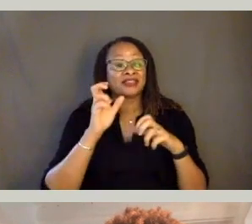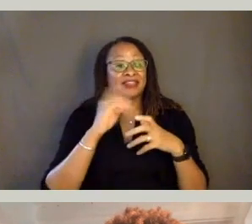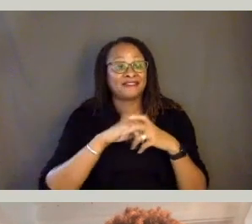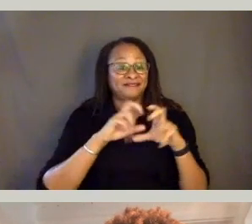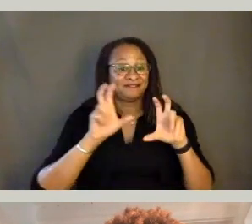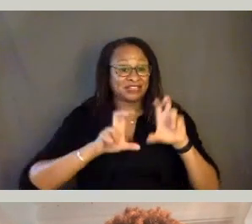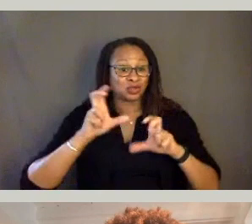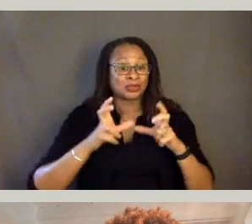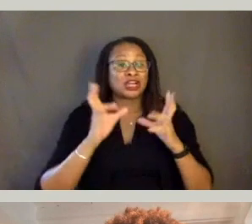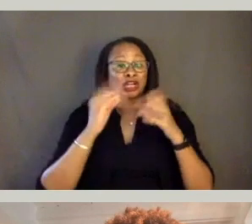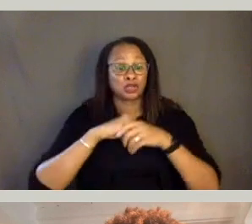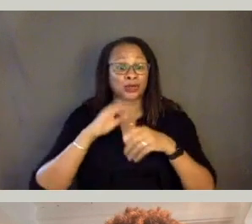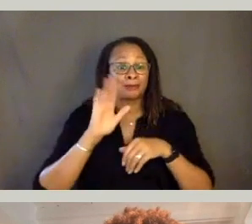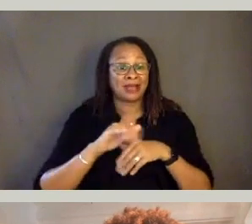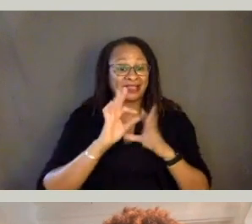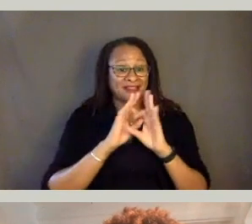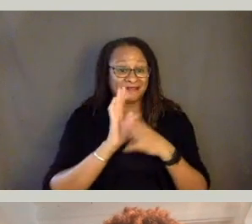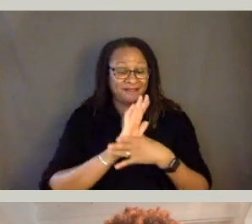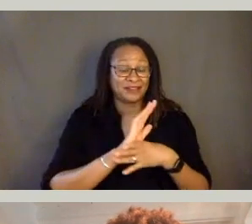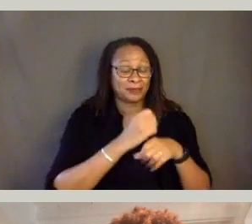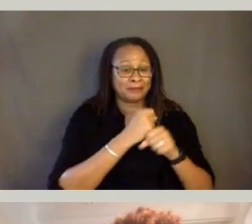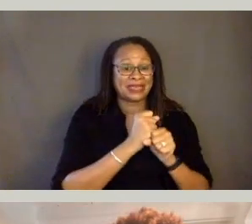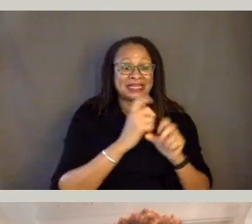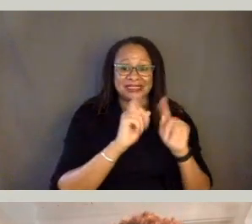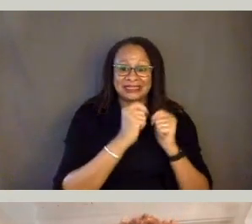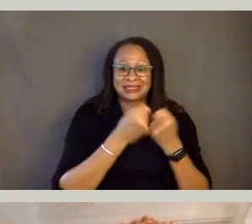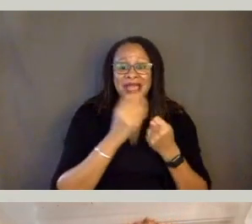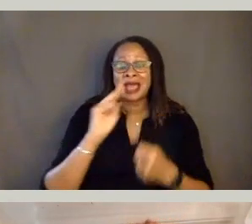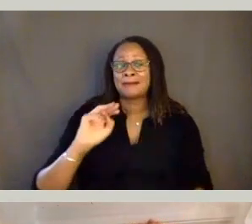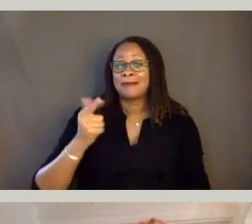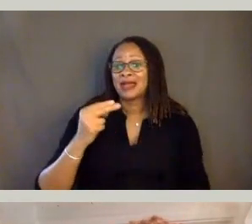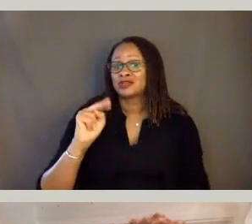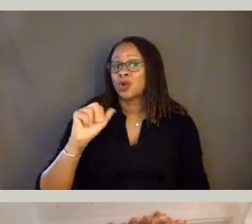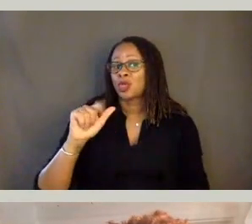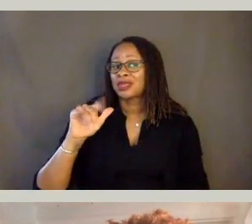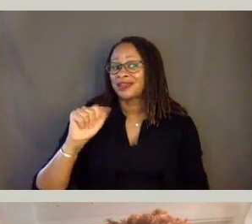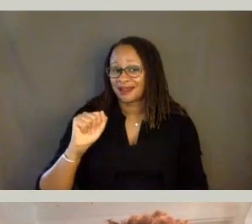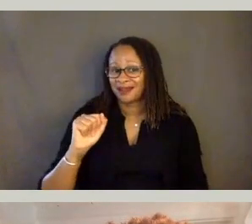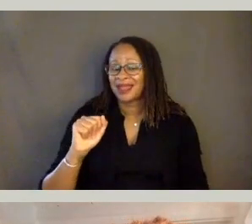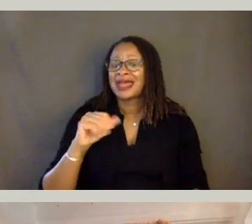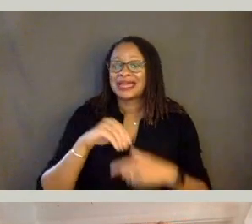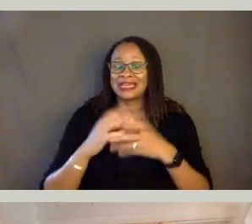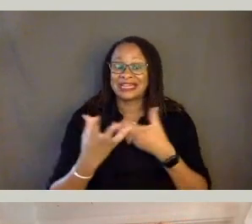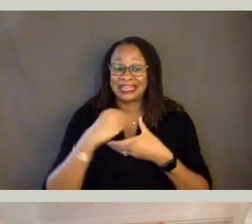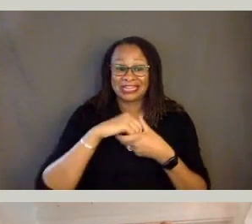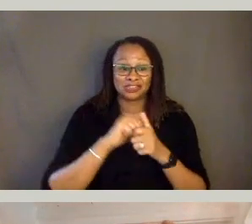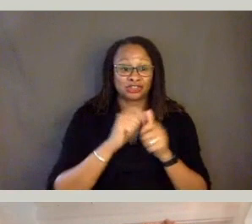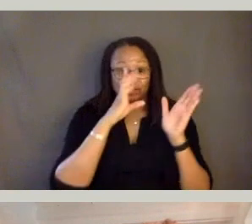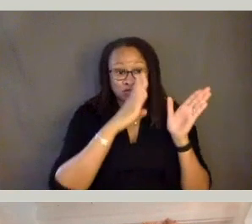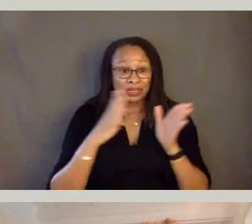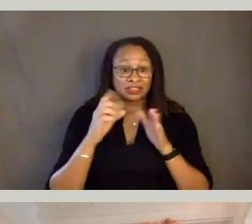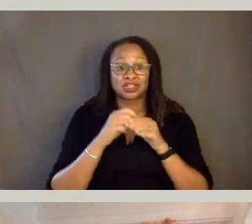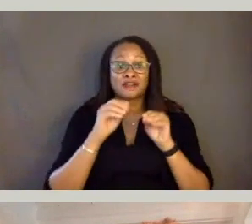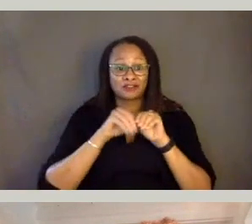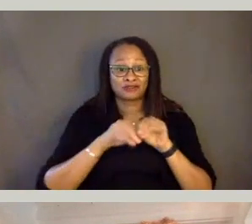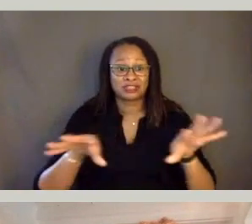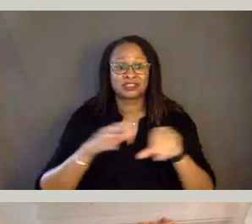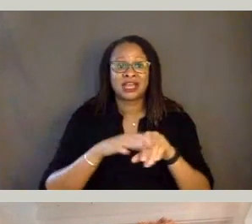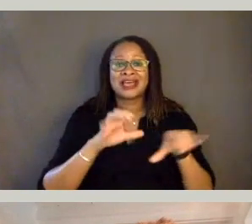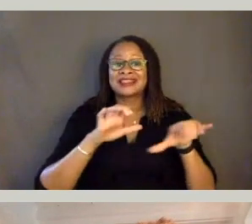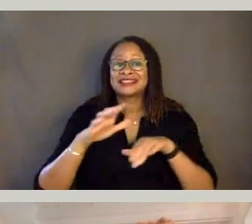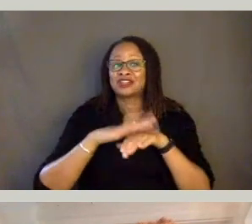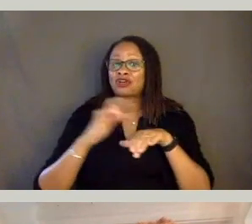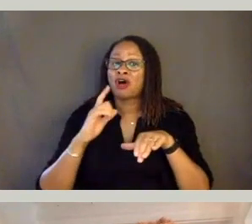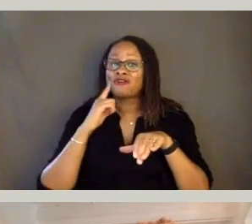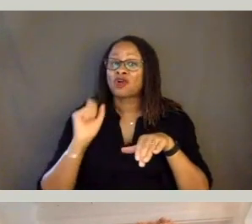filmmaking team and by Magnolia, who was releasing it, in engaging in the strategy of the release. Like, they did a call for all of us where it